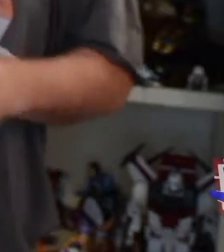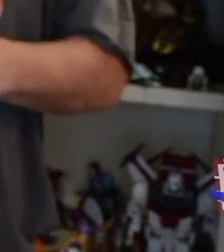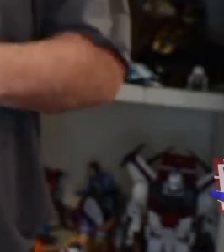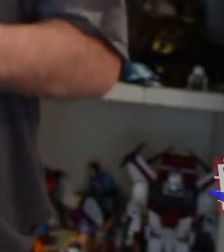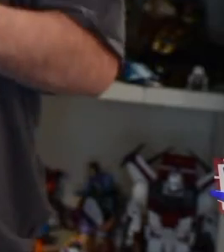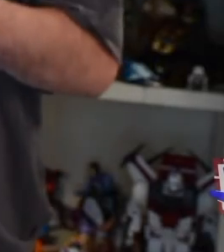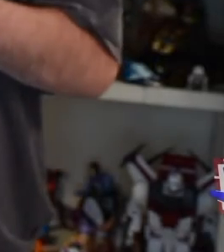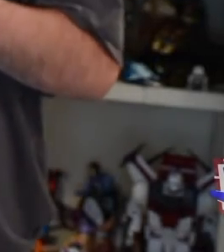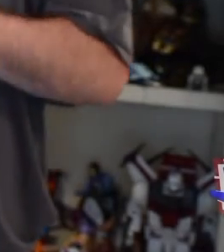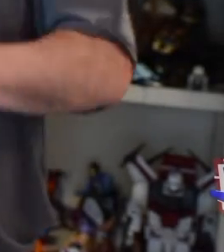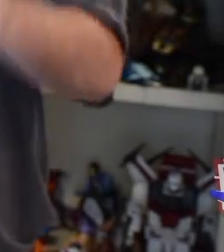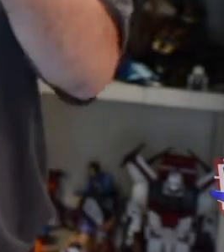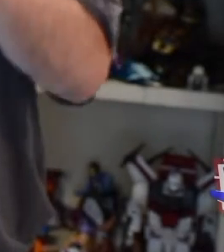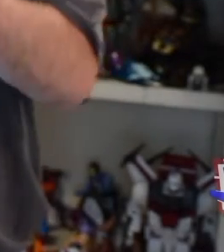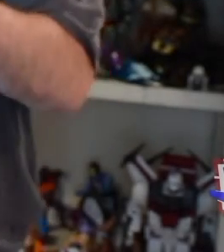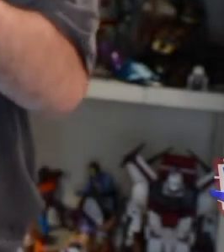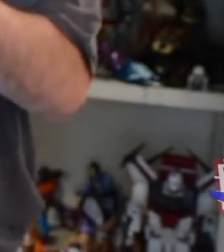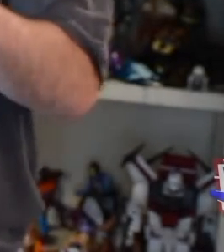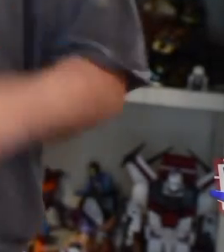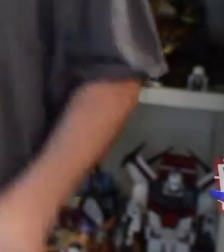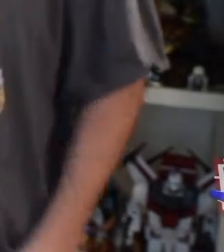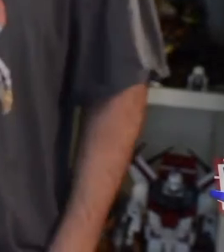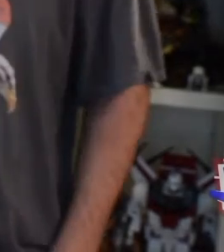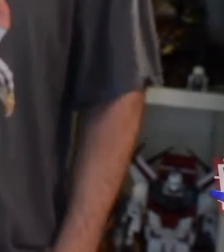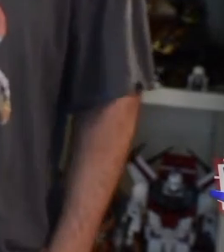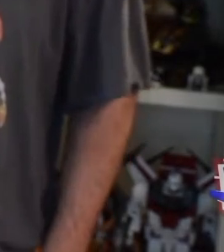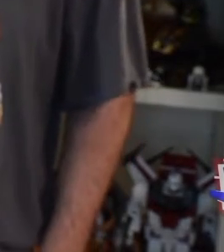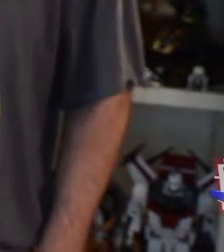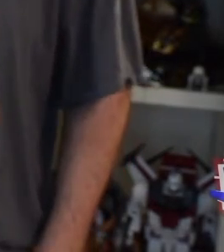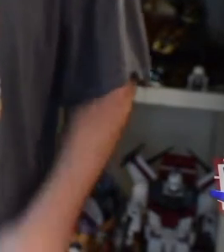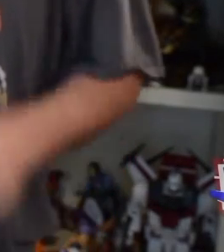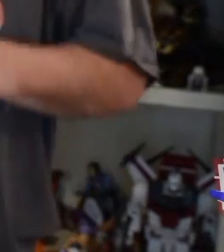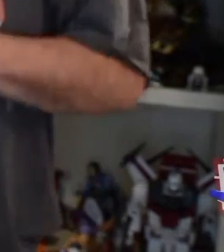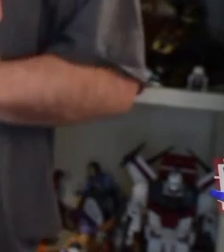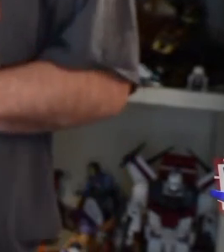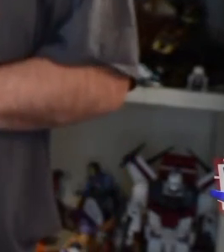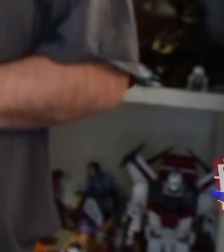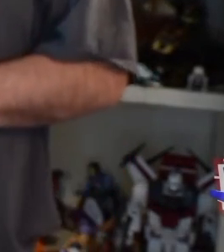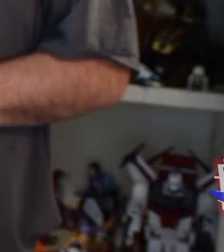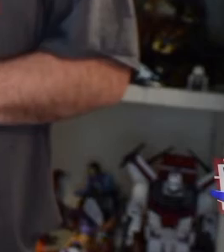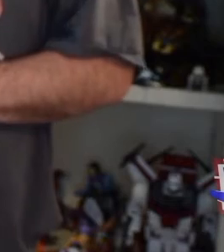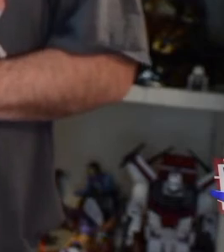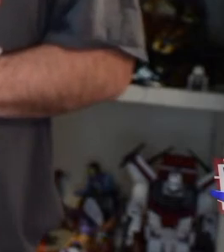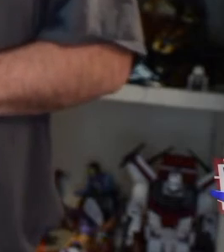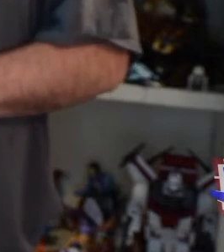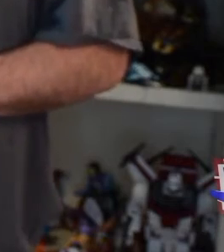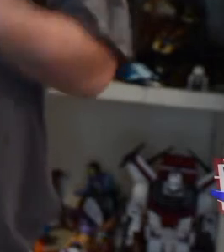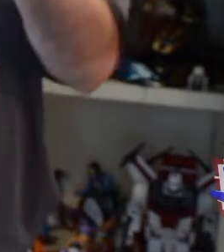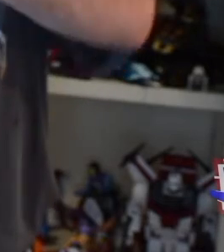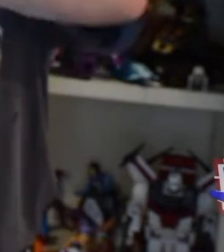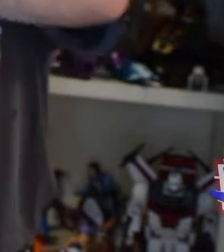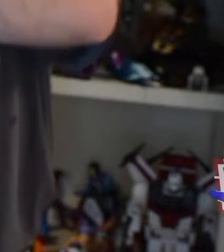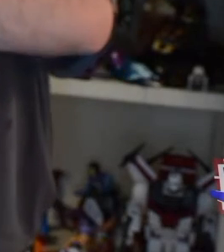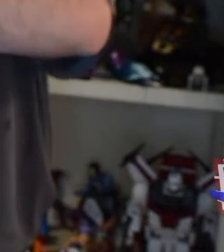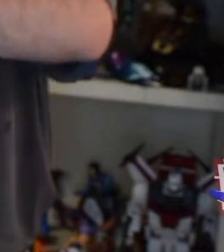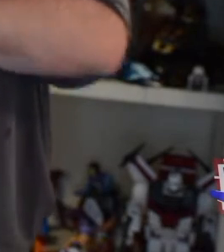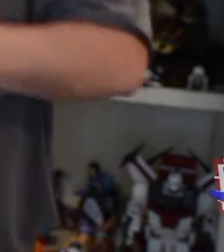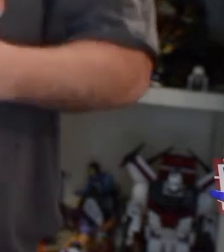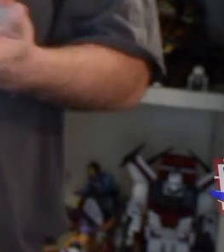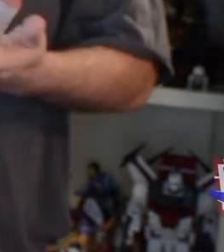Oren, or my sign name is this. I was thinking